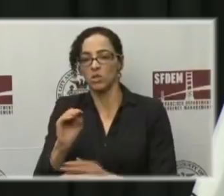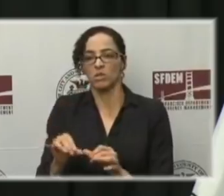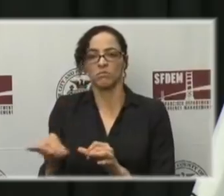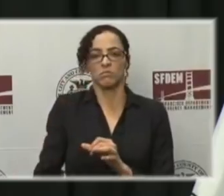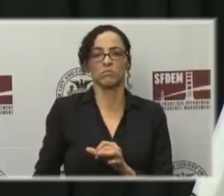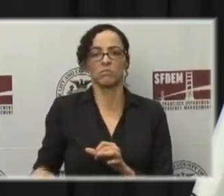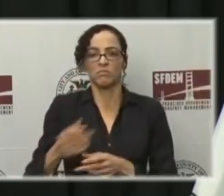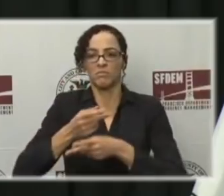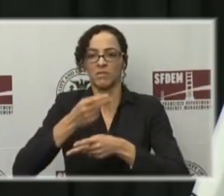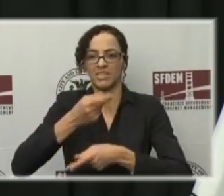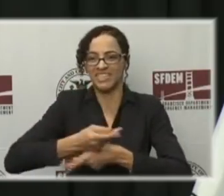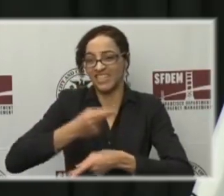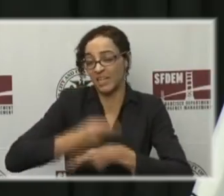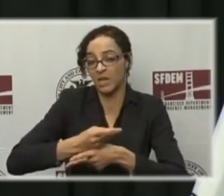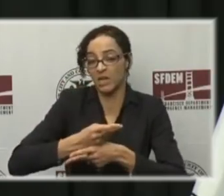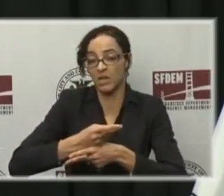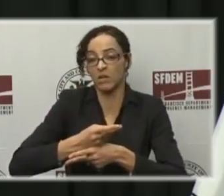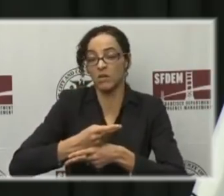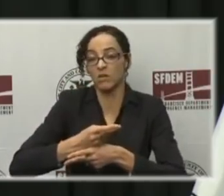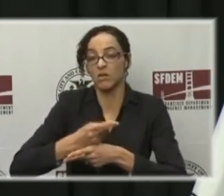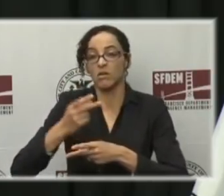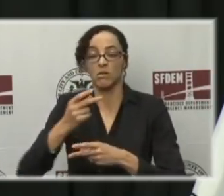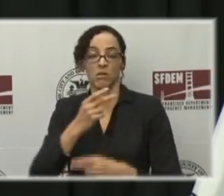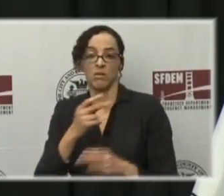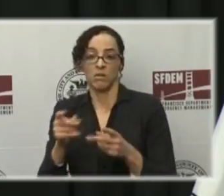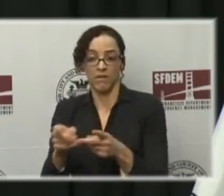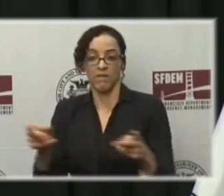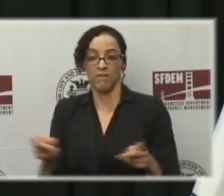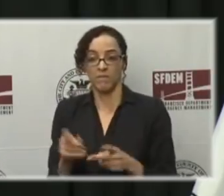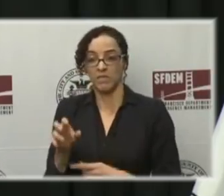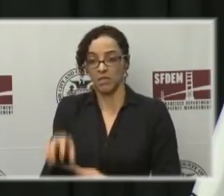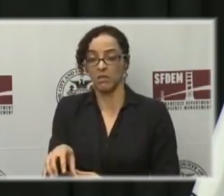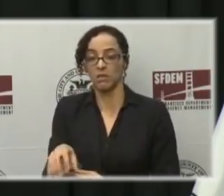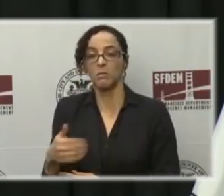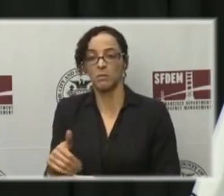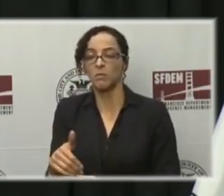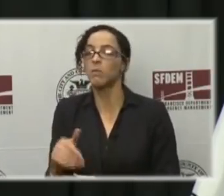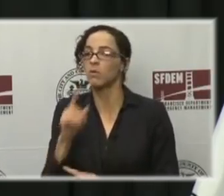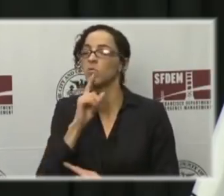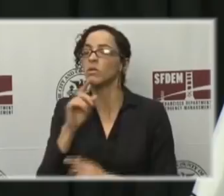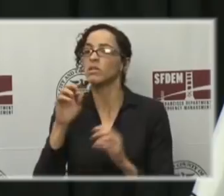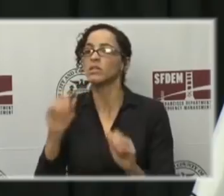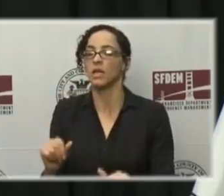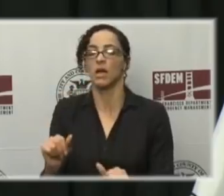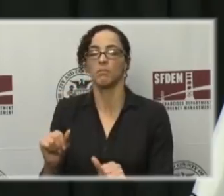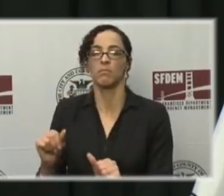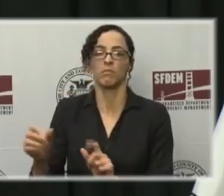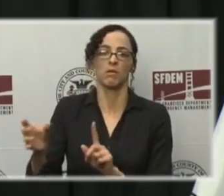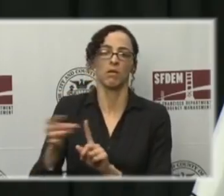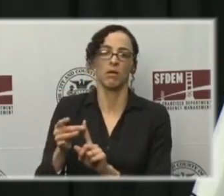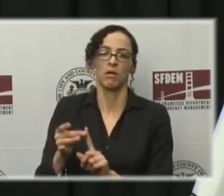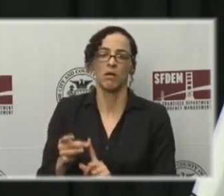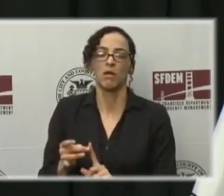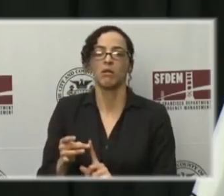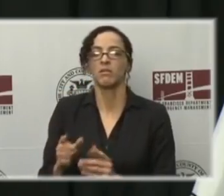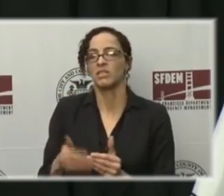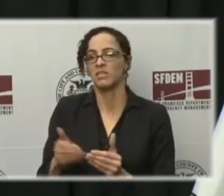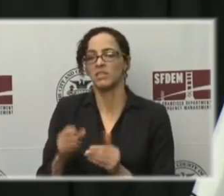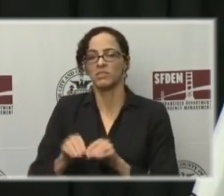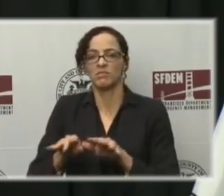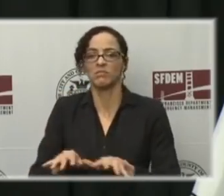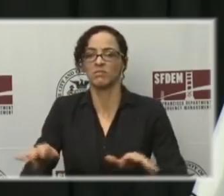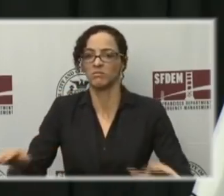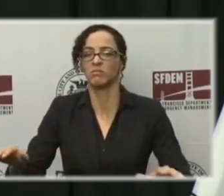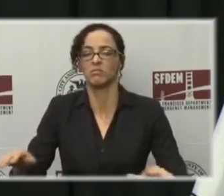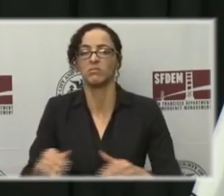Therefore, we expect the situation to unfortunately get worse. Across the United States,